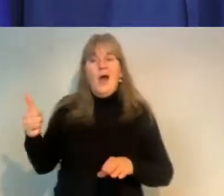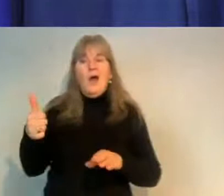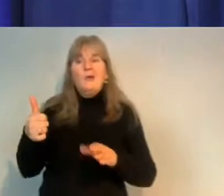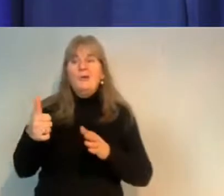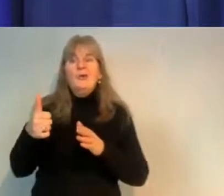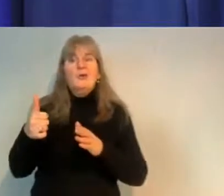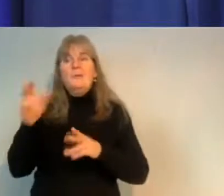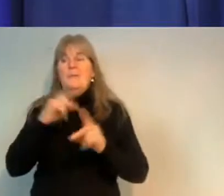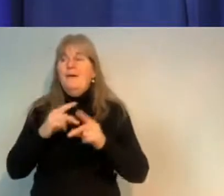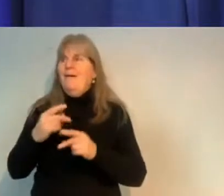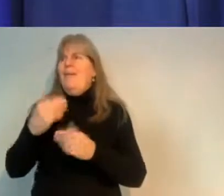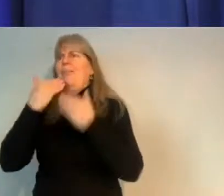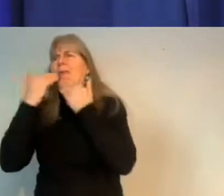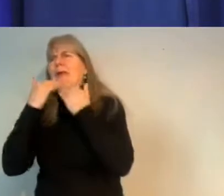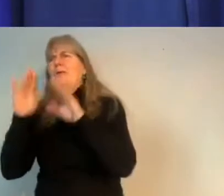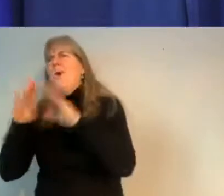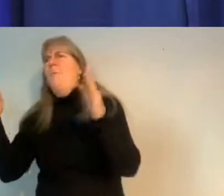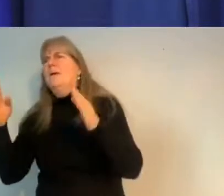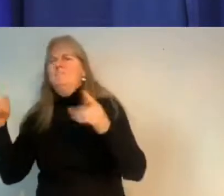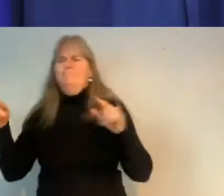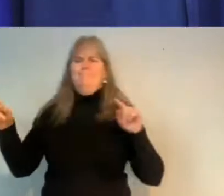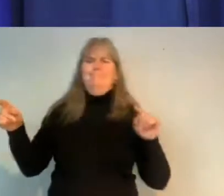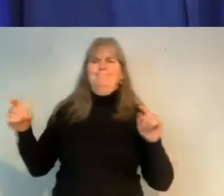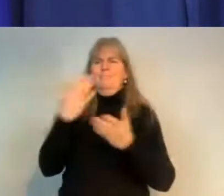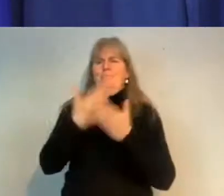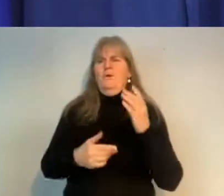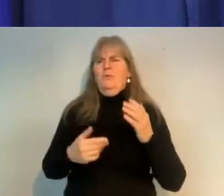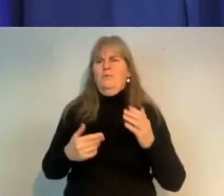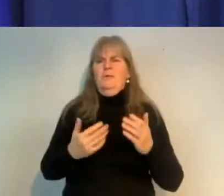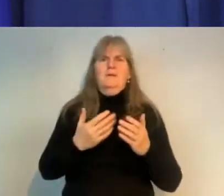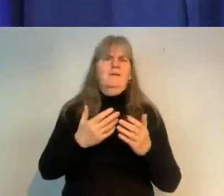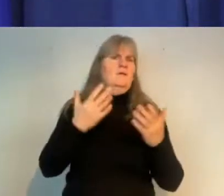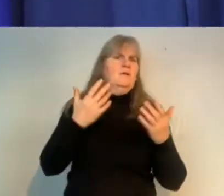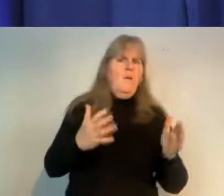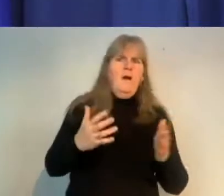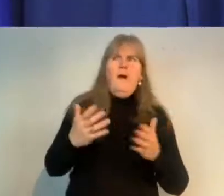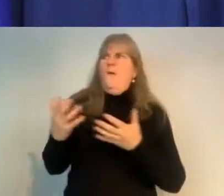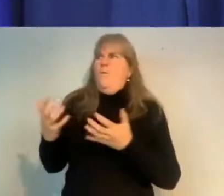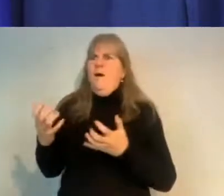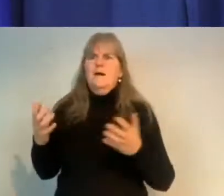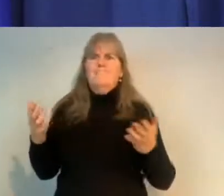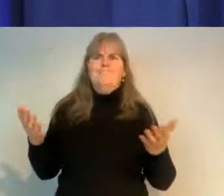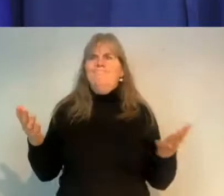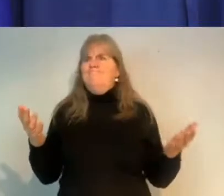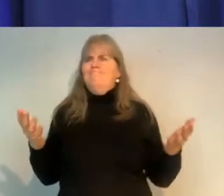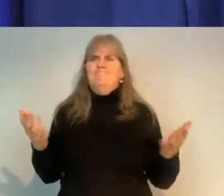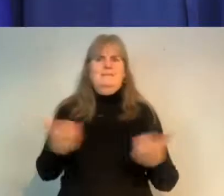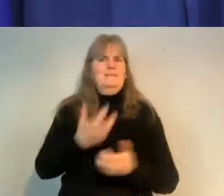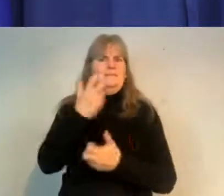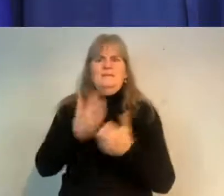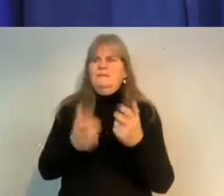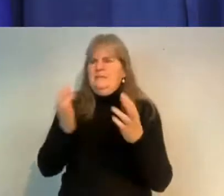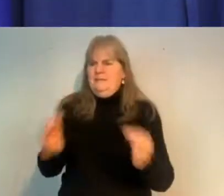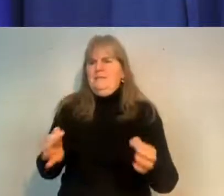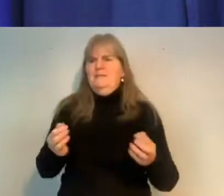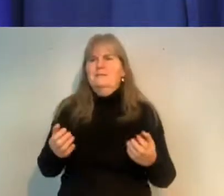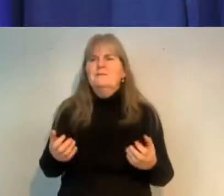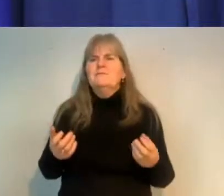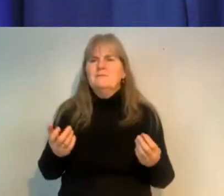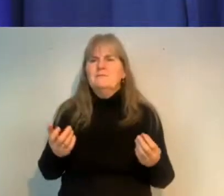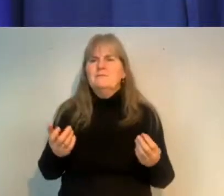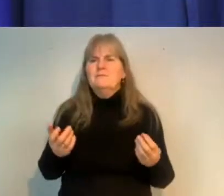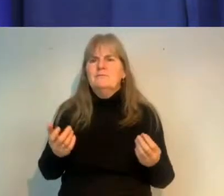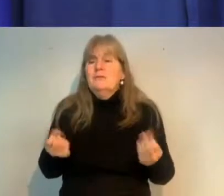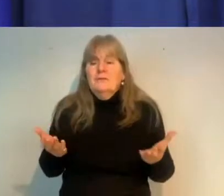schools. And it's a difficult job to make. It's difficult decisions to make. Those decisions are made